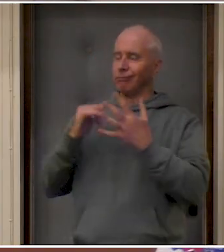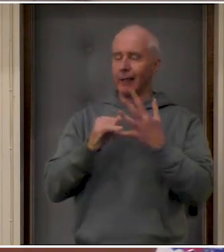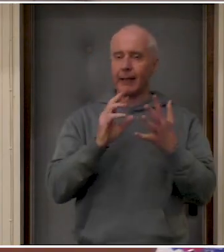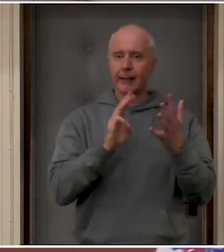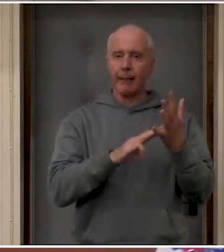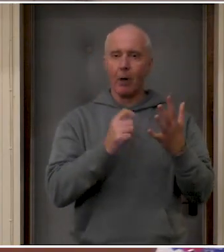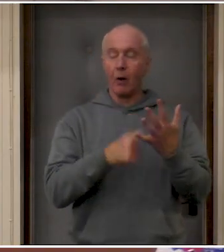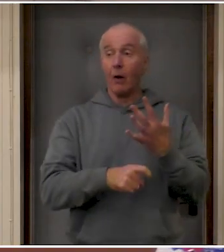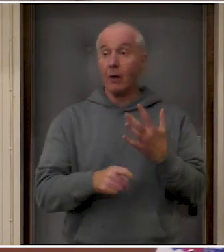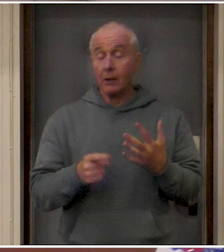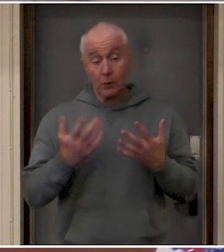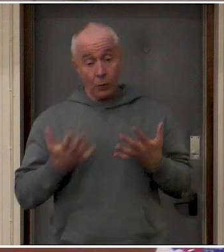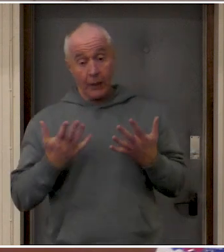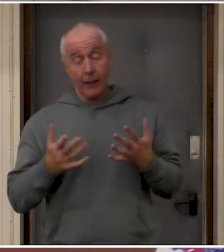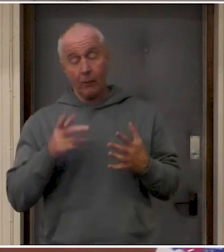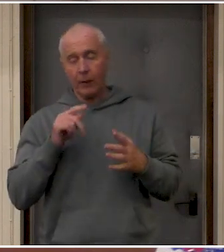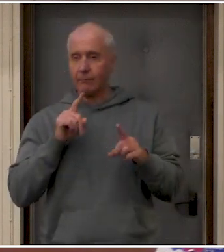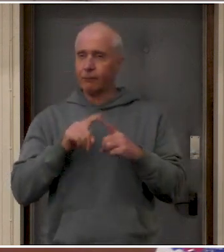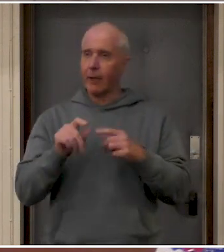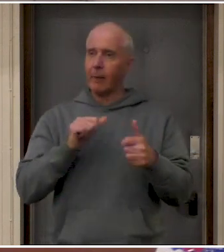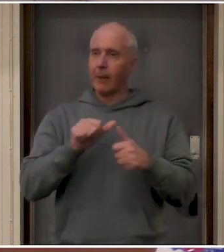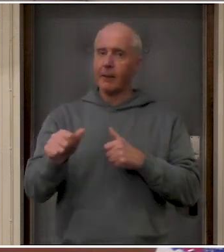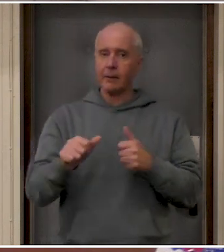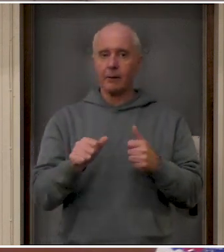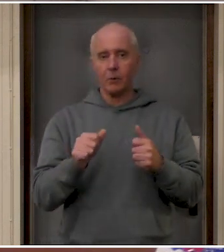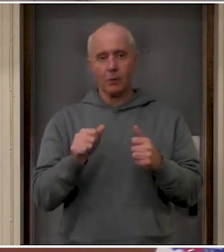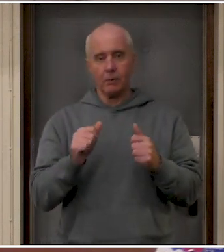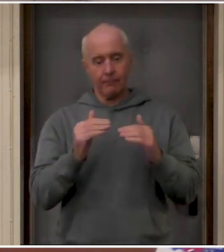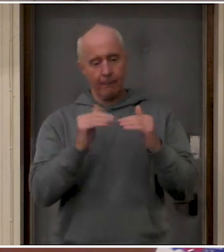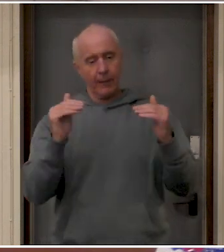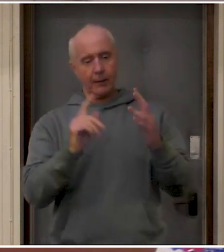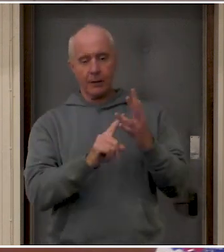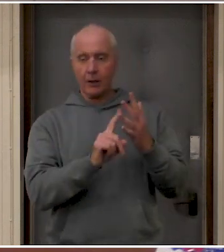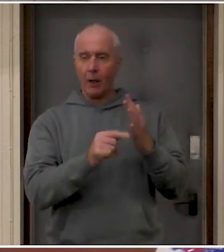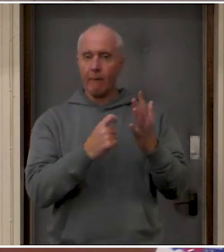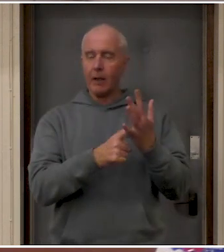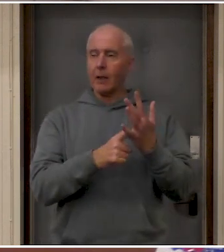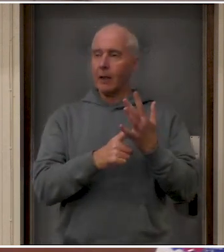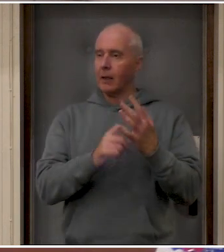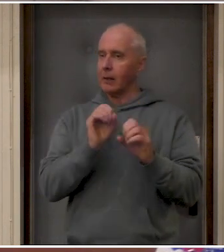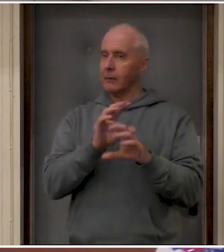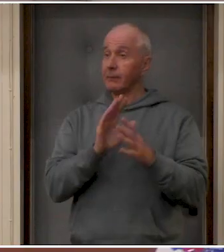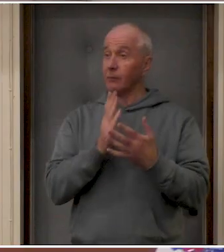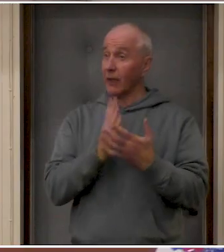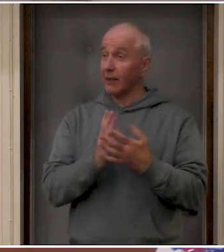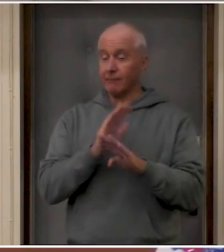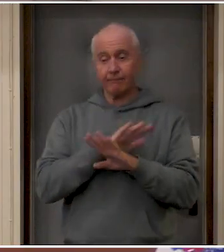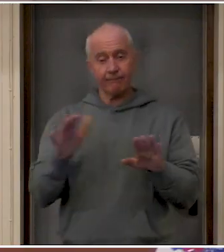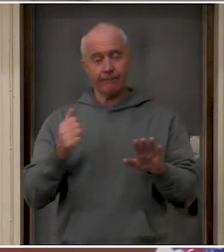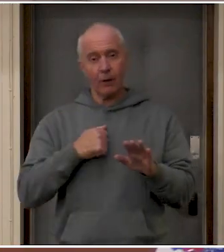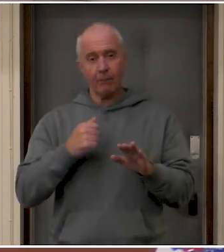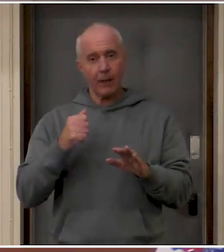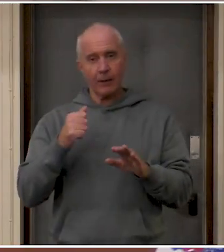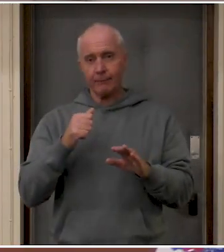both today, and I'll do my best job of imitating what Oliver would have said in the first half. But I guess, fair warning, it's not my speciality,